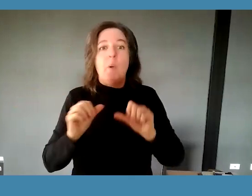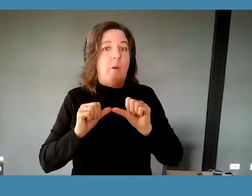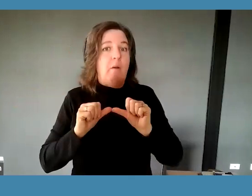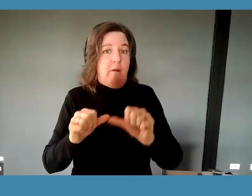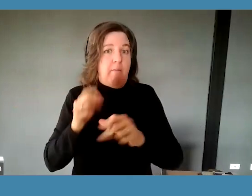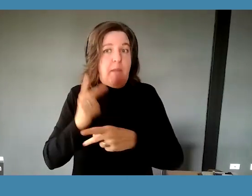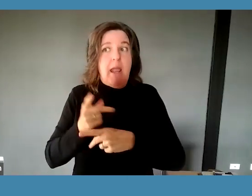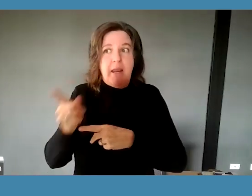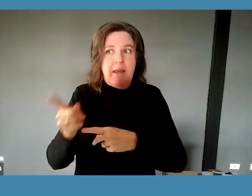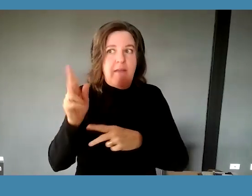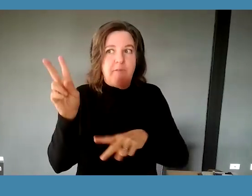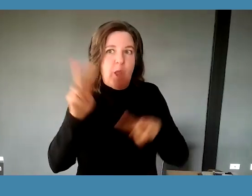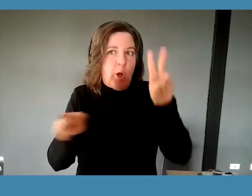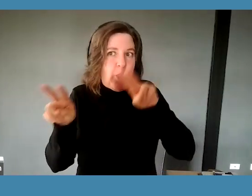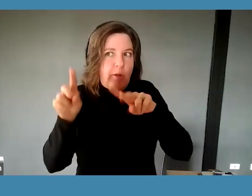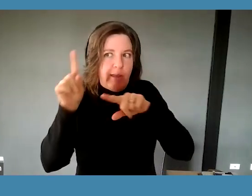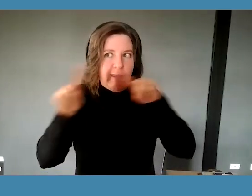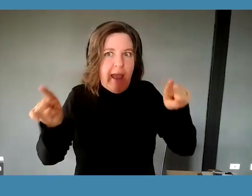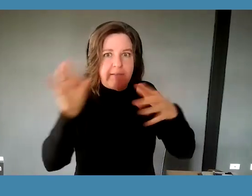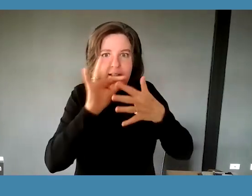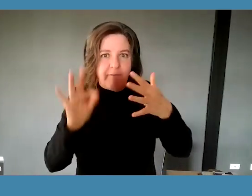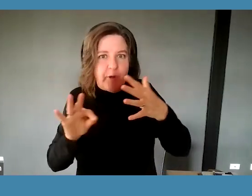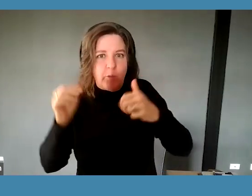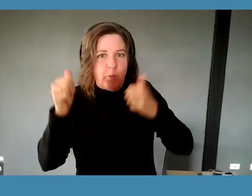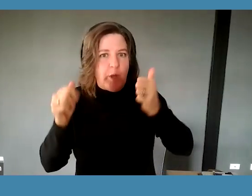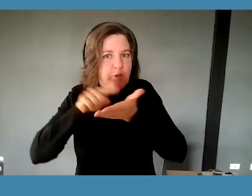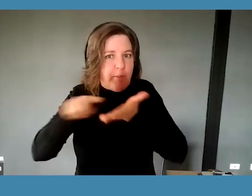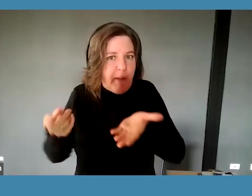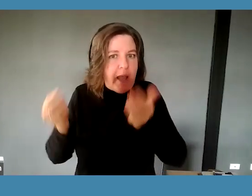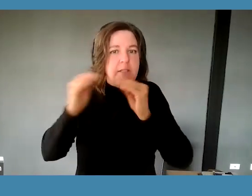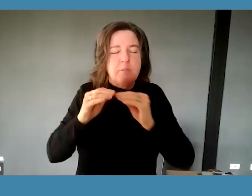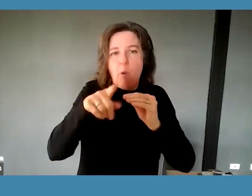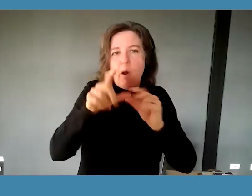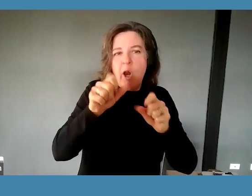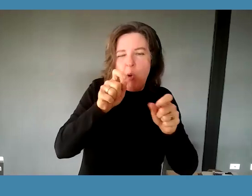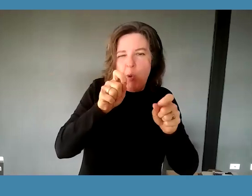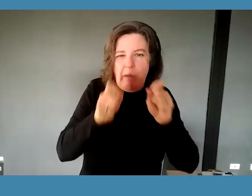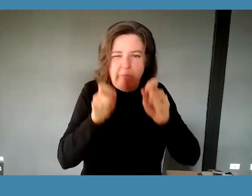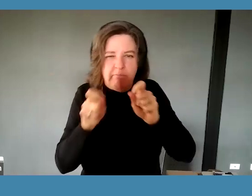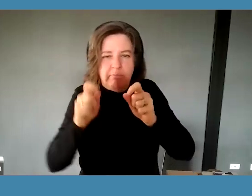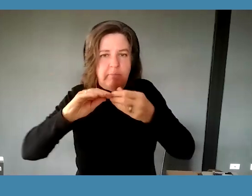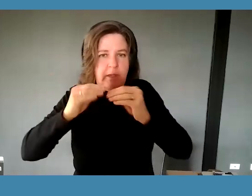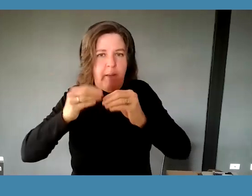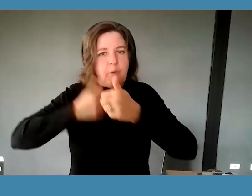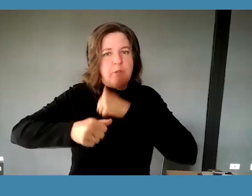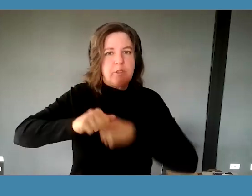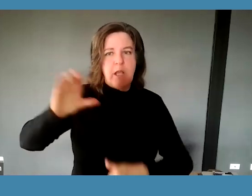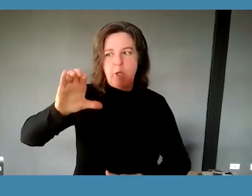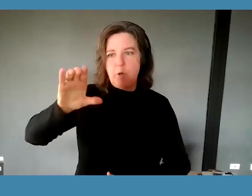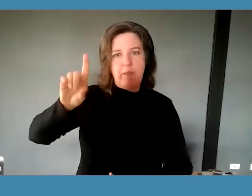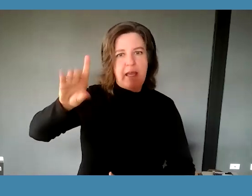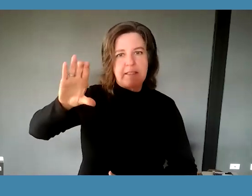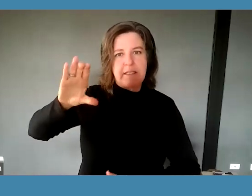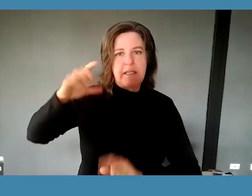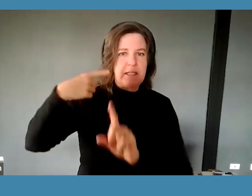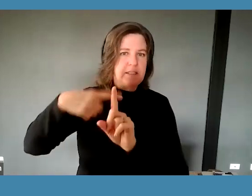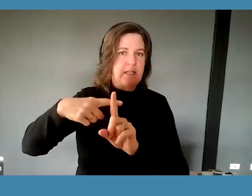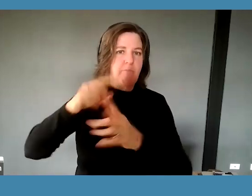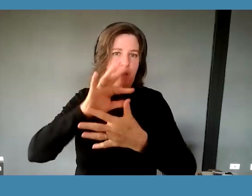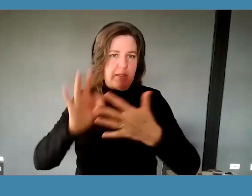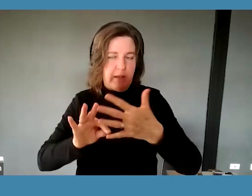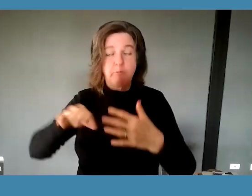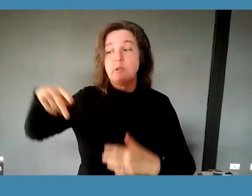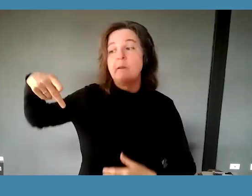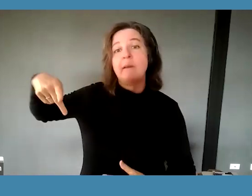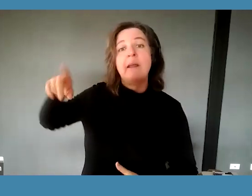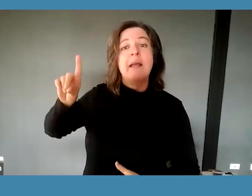pay. You can kind of manipulate the numbers a little more under the CDC Plus option. The PDO option